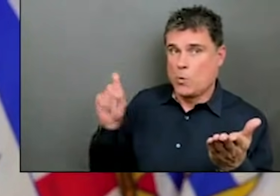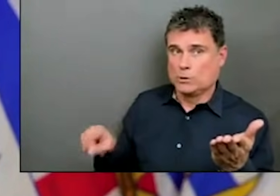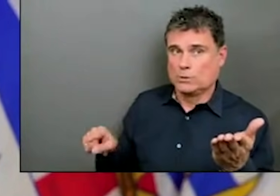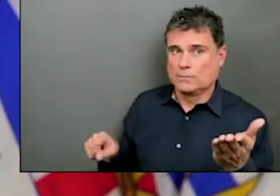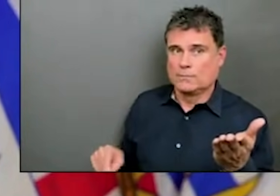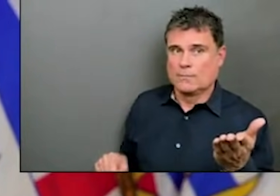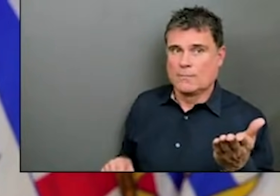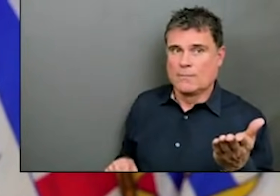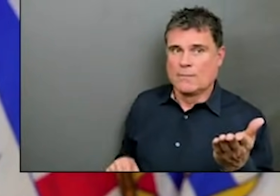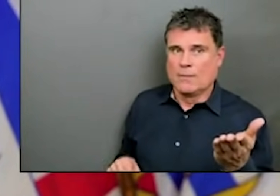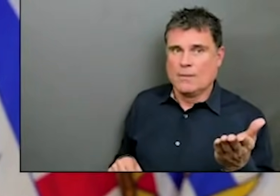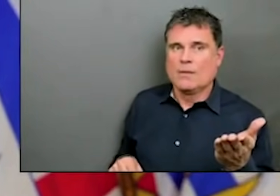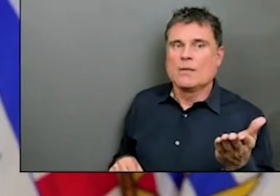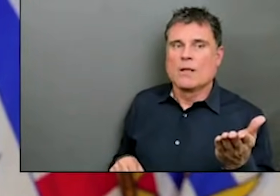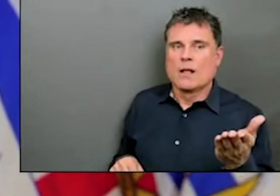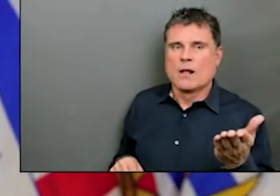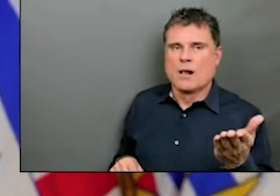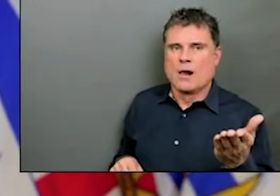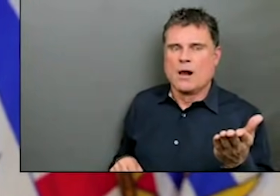Penny, are you there?